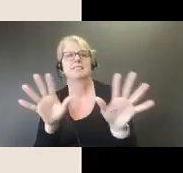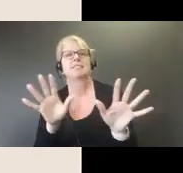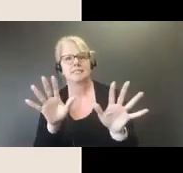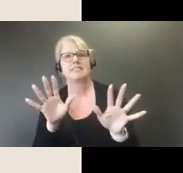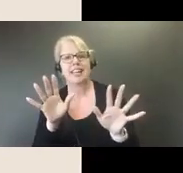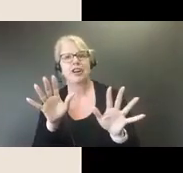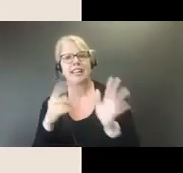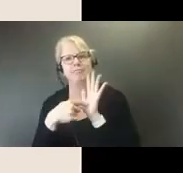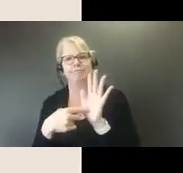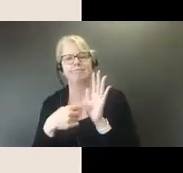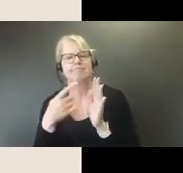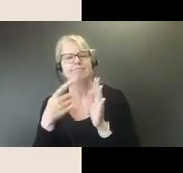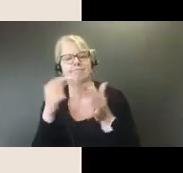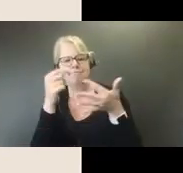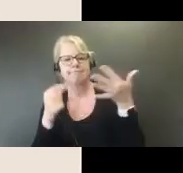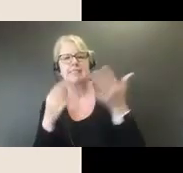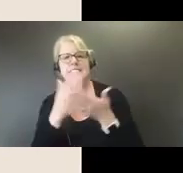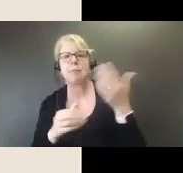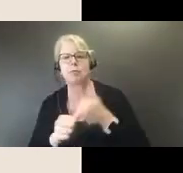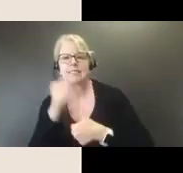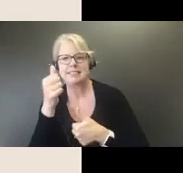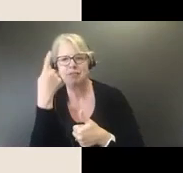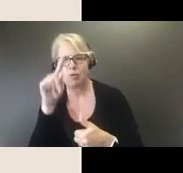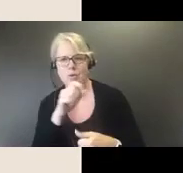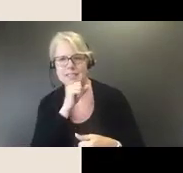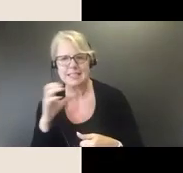of the risks. So we'll move forward.